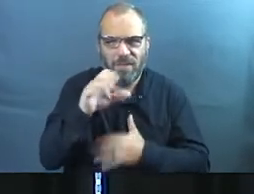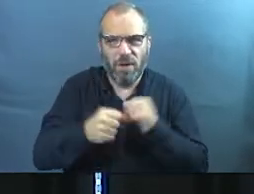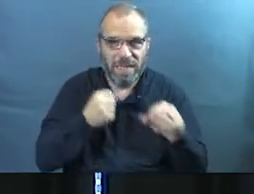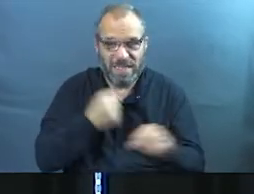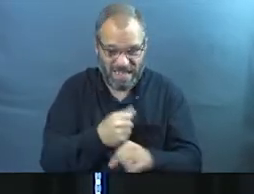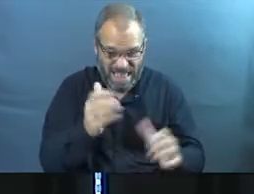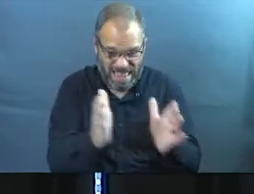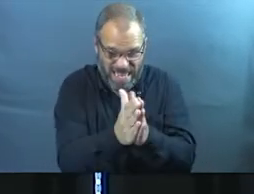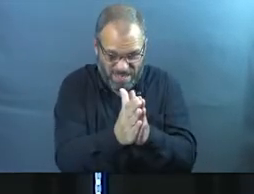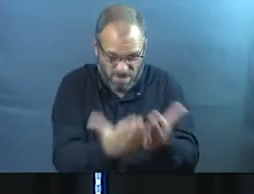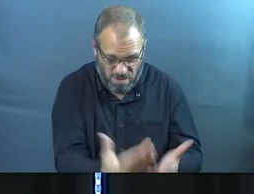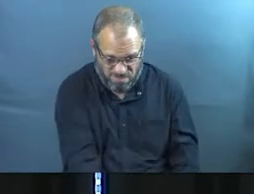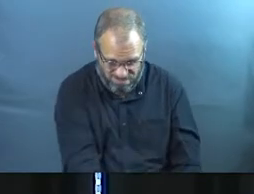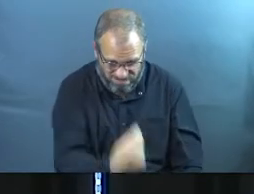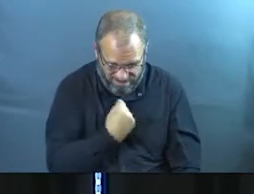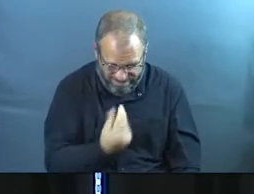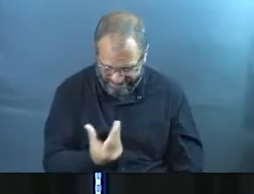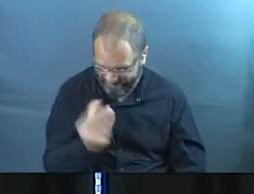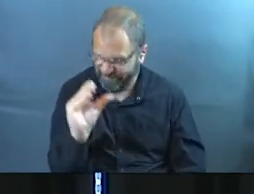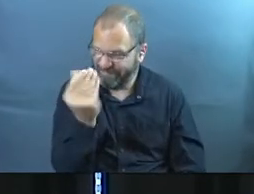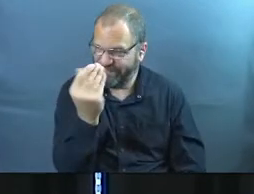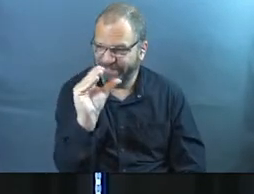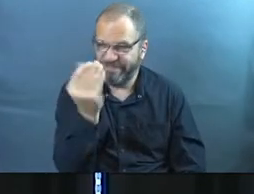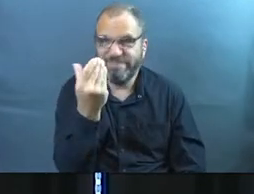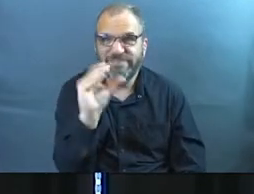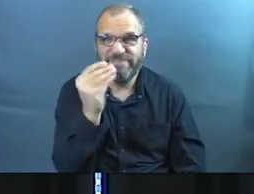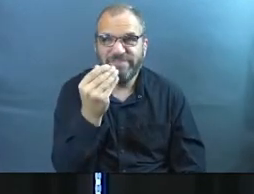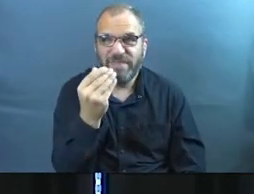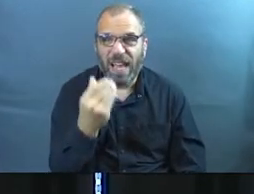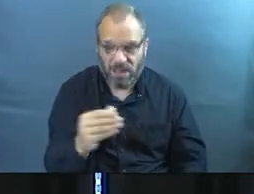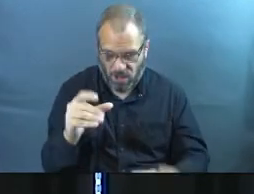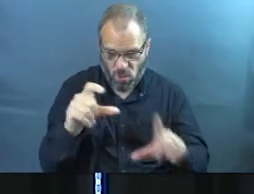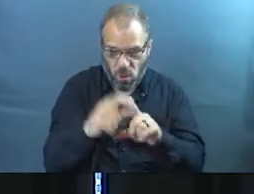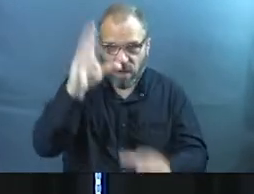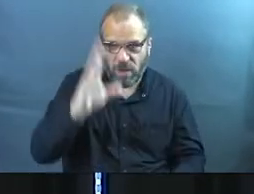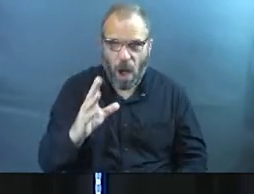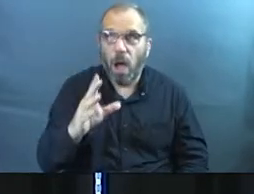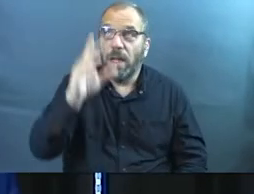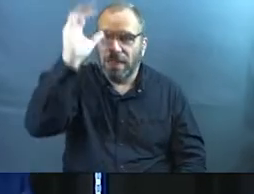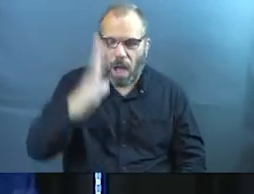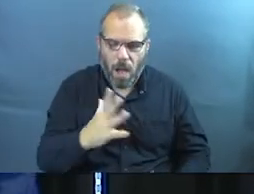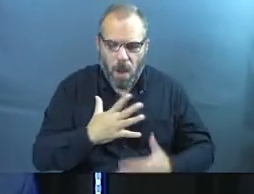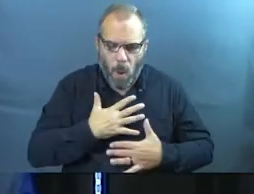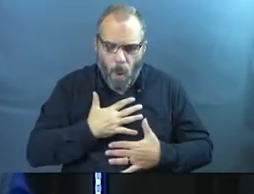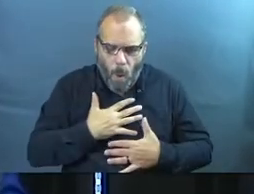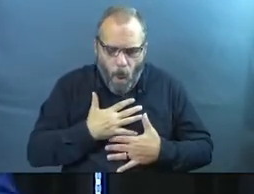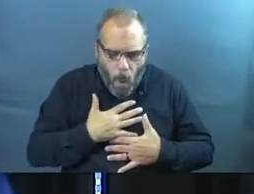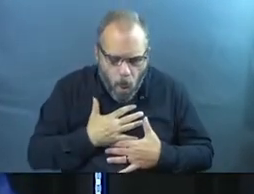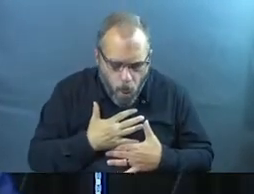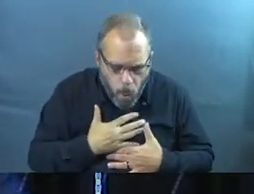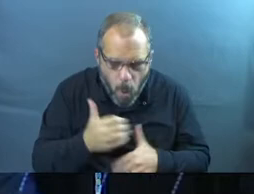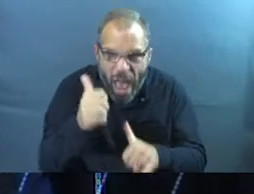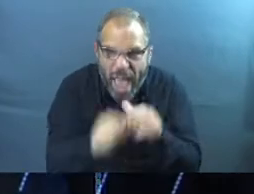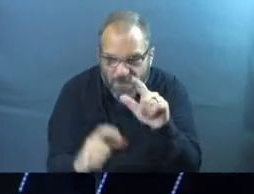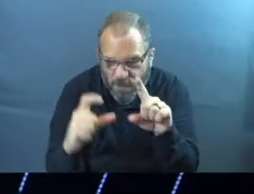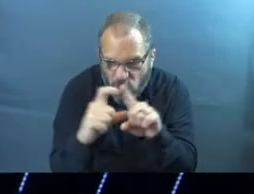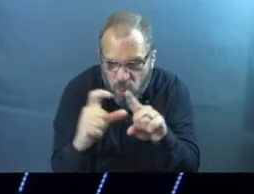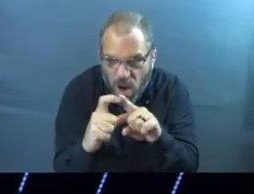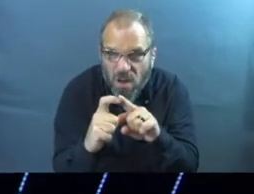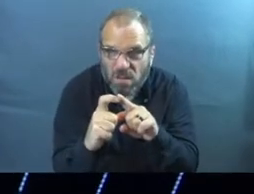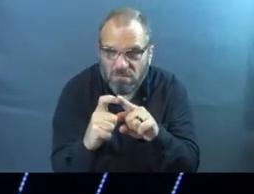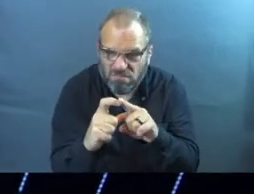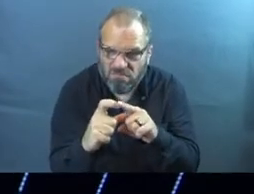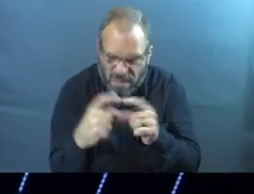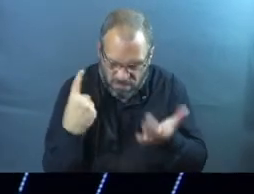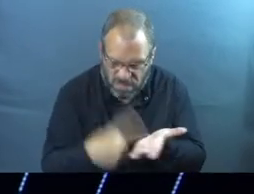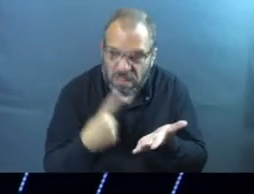This ancient book was handed down to us, down through the centuries, the word of God breathed out by him, every single word, and we're going to be